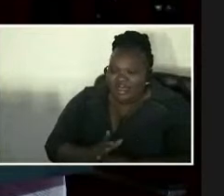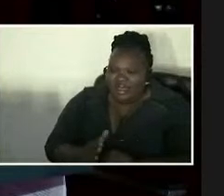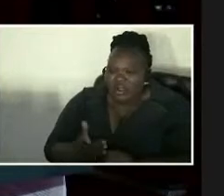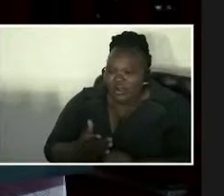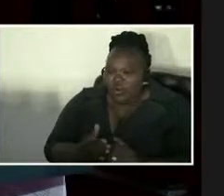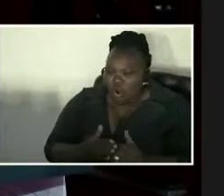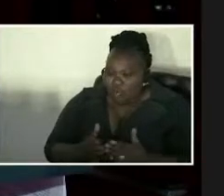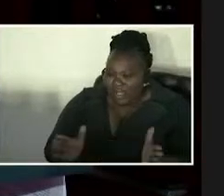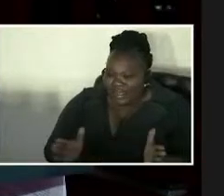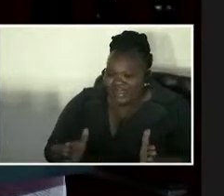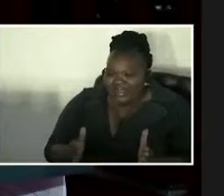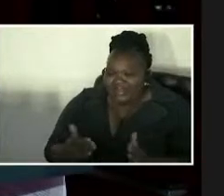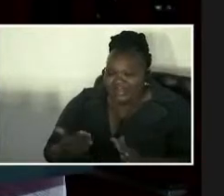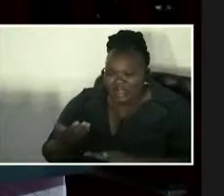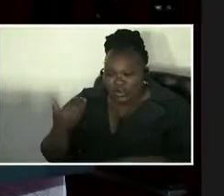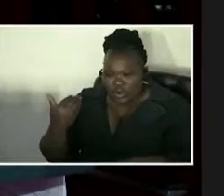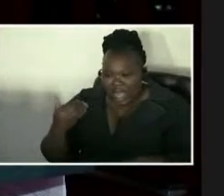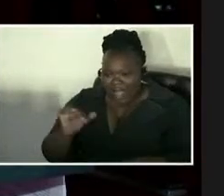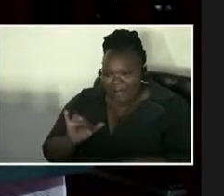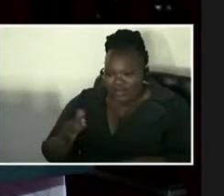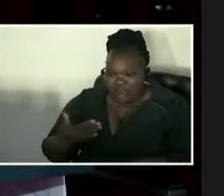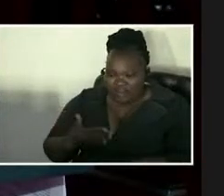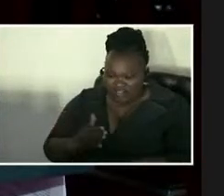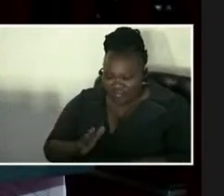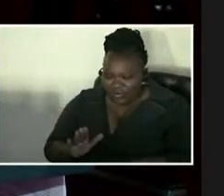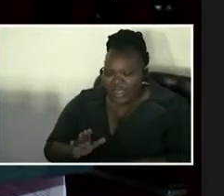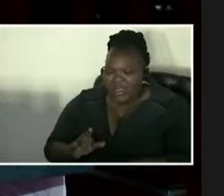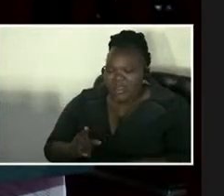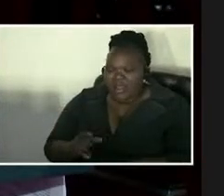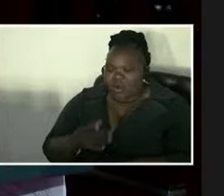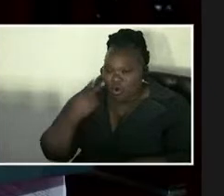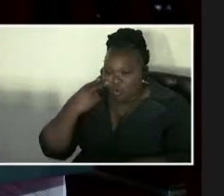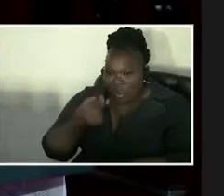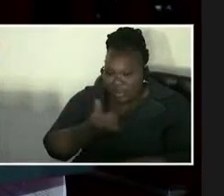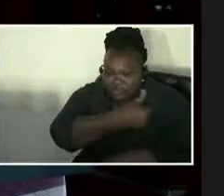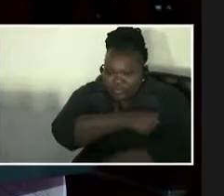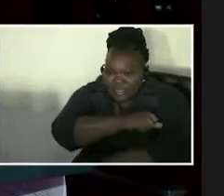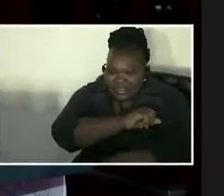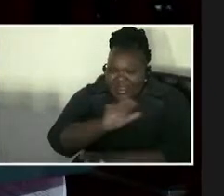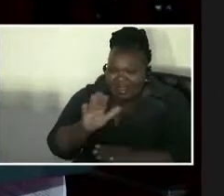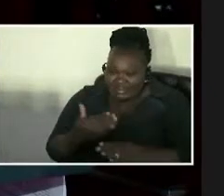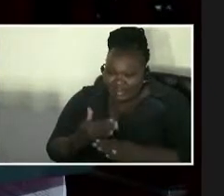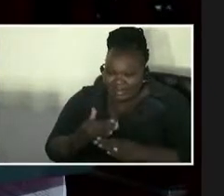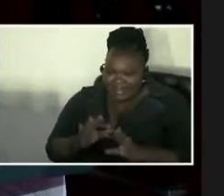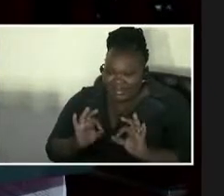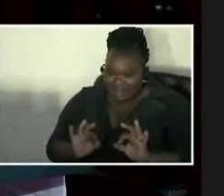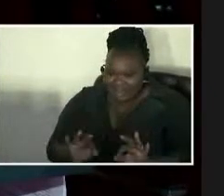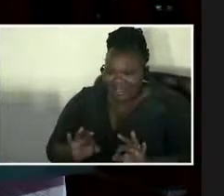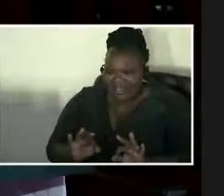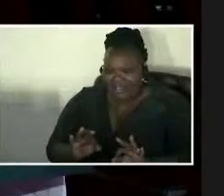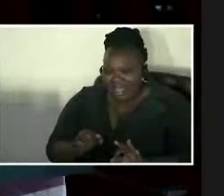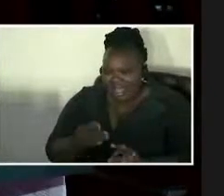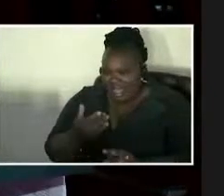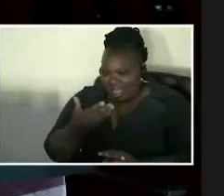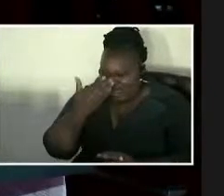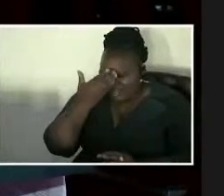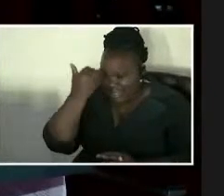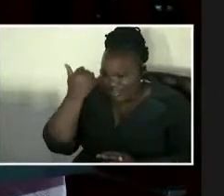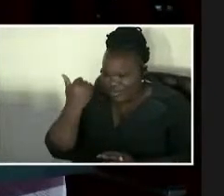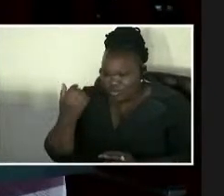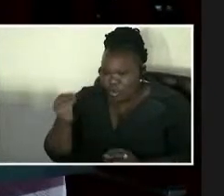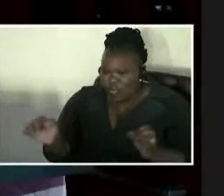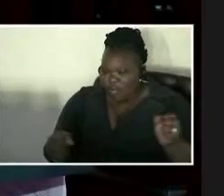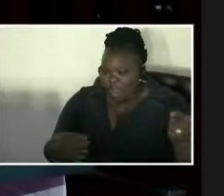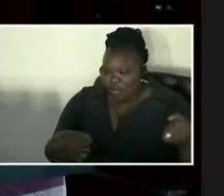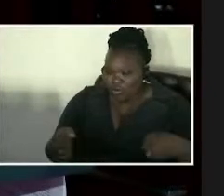passed people want to see the hospital operating at fully capacity we do not know whether the delay is the recruitment process